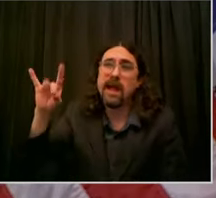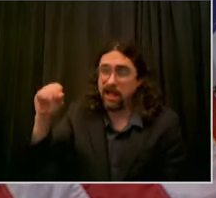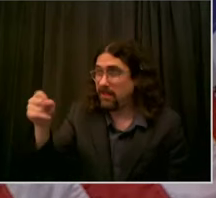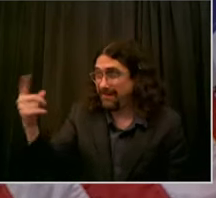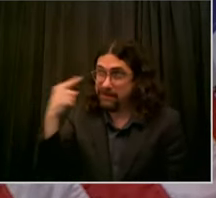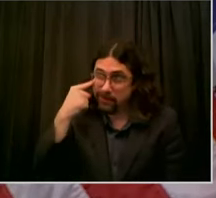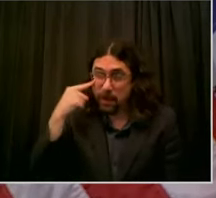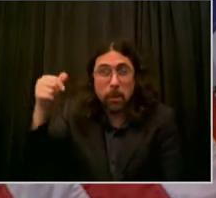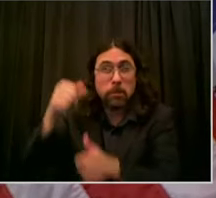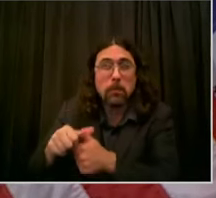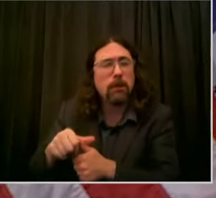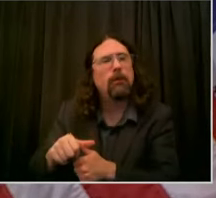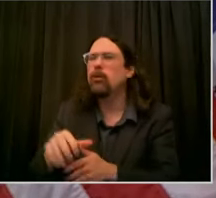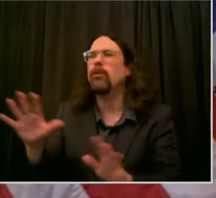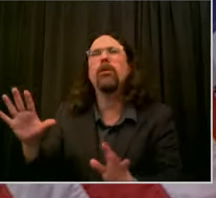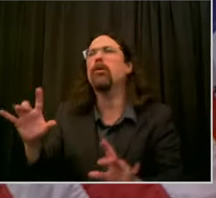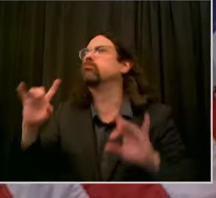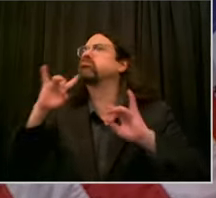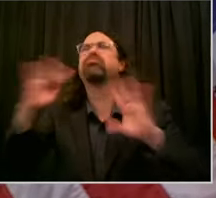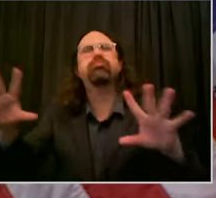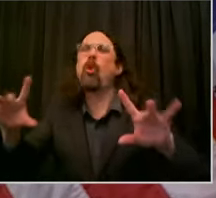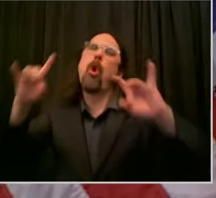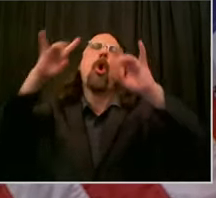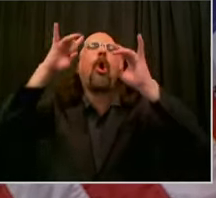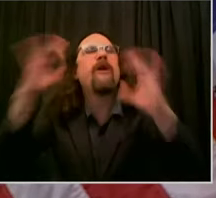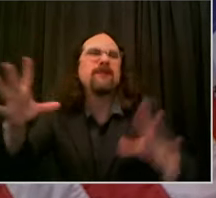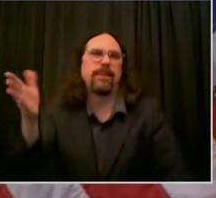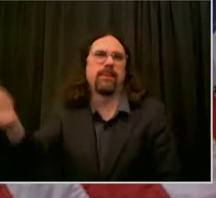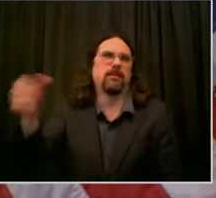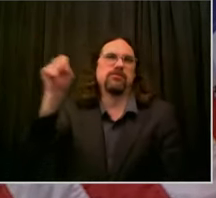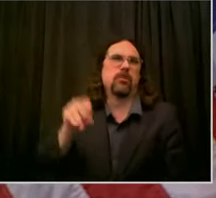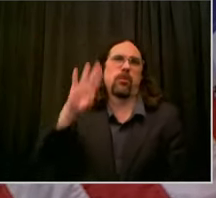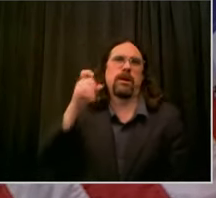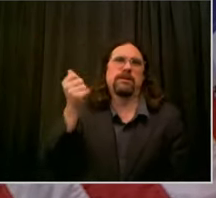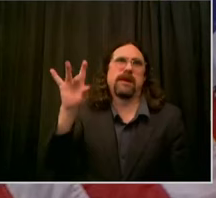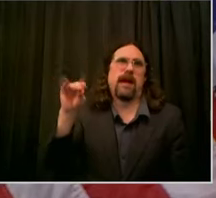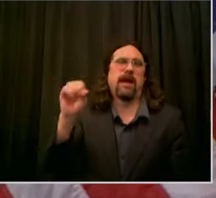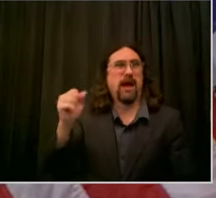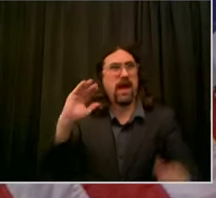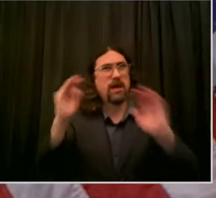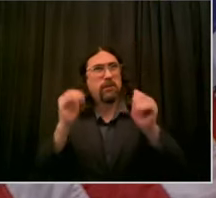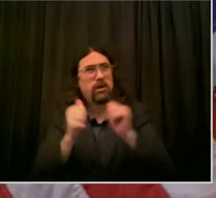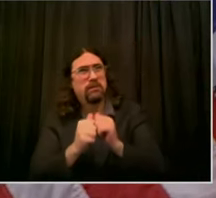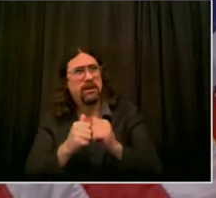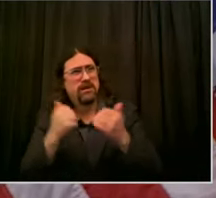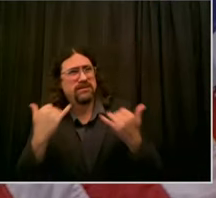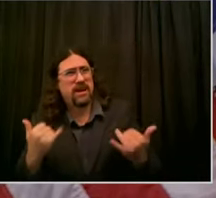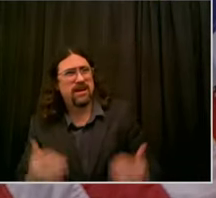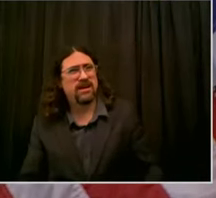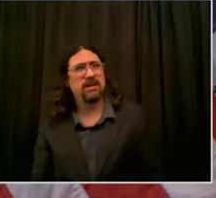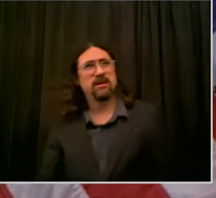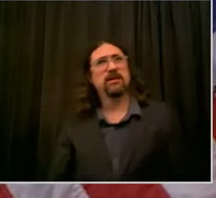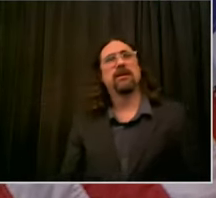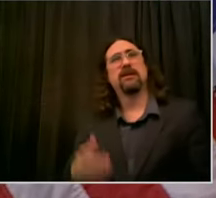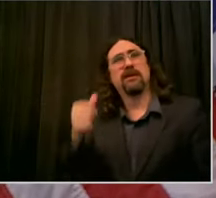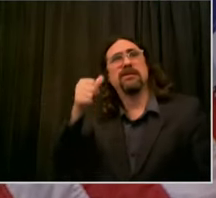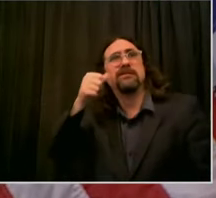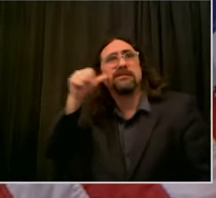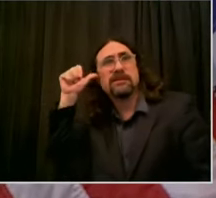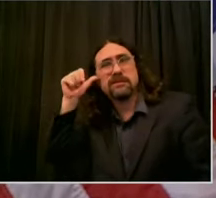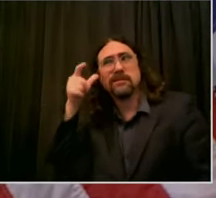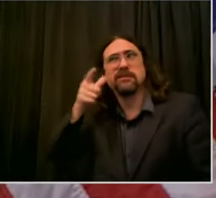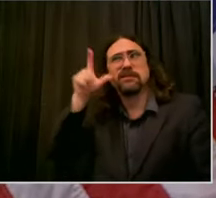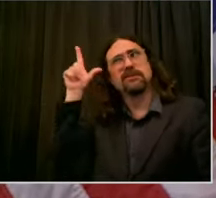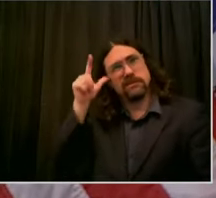tough, they're that resilient, they care about their community, they will come back. So the vast majority of small businesses will come back and we will help them come back. Anyone who